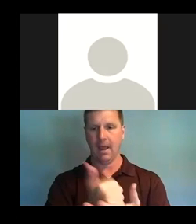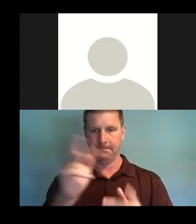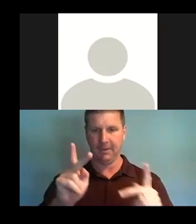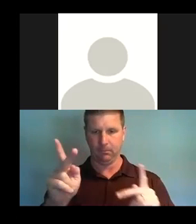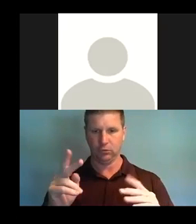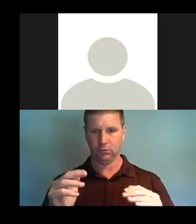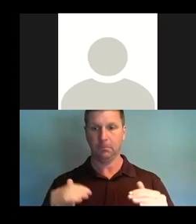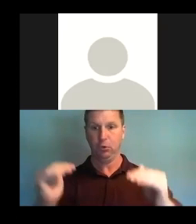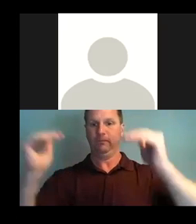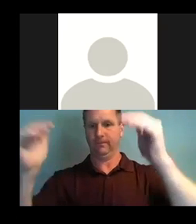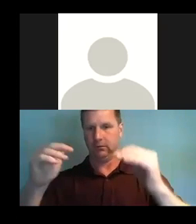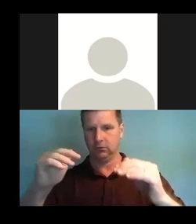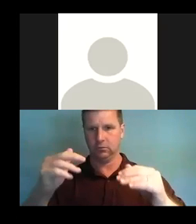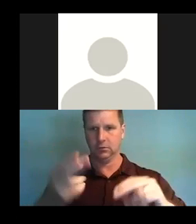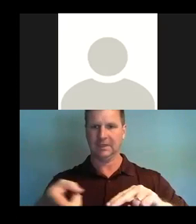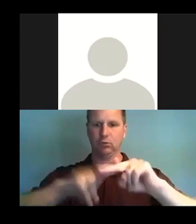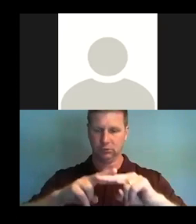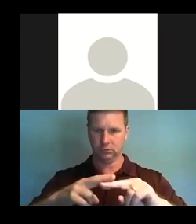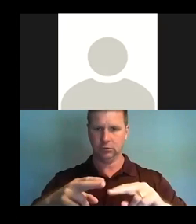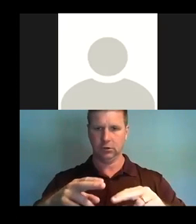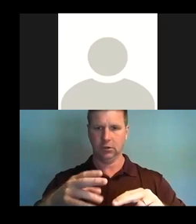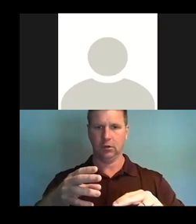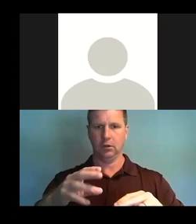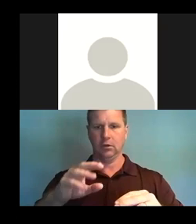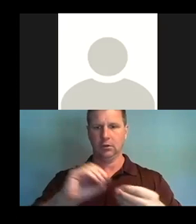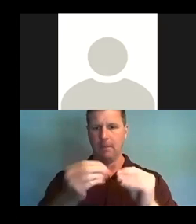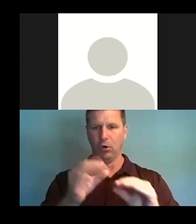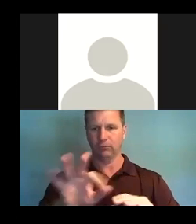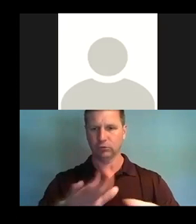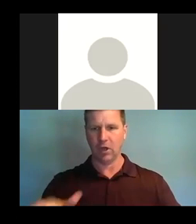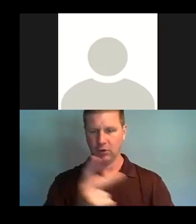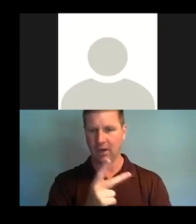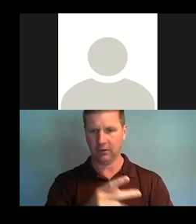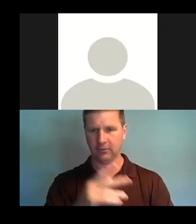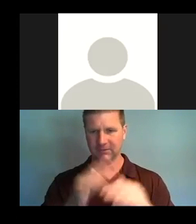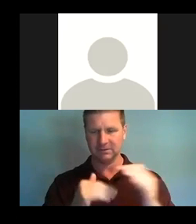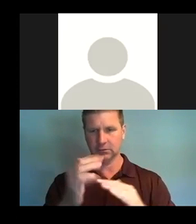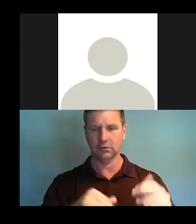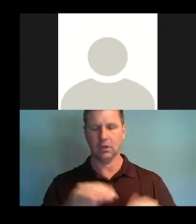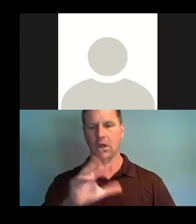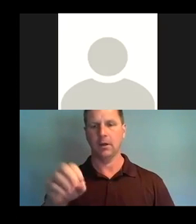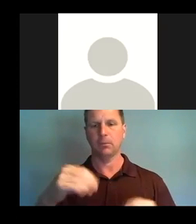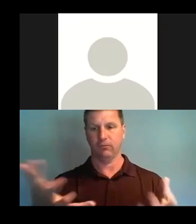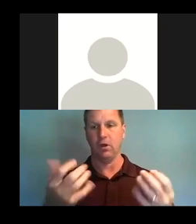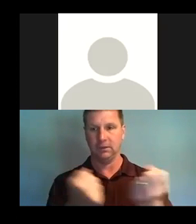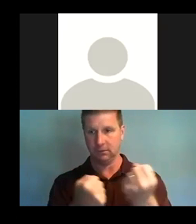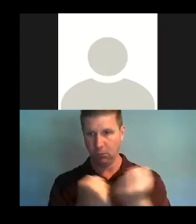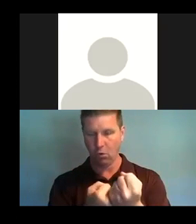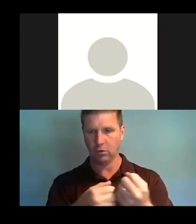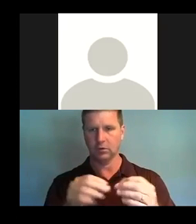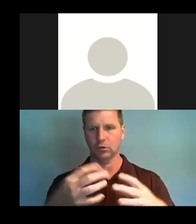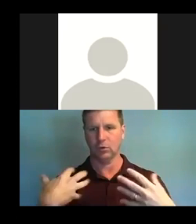in the stars, to help increase the number of childcare facilities that are available, and to provide support and recovery